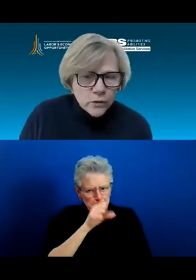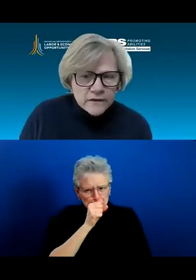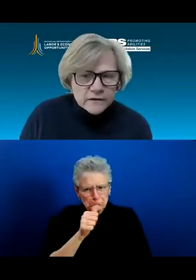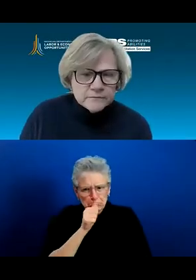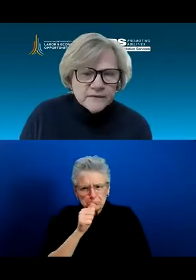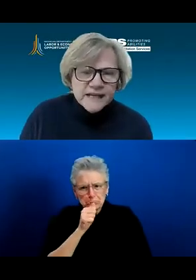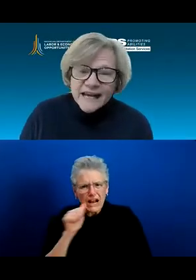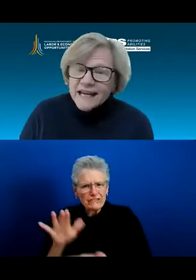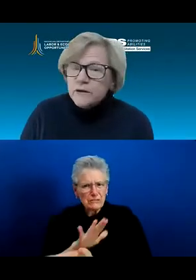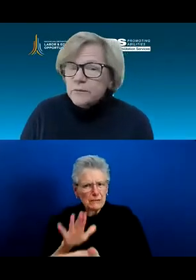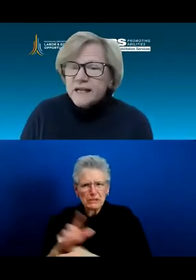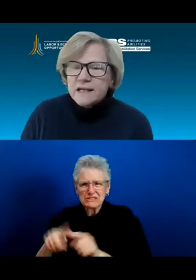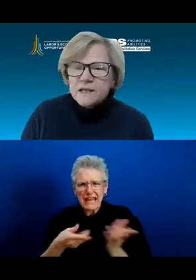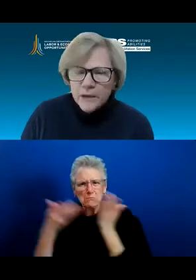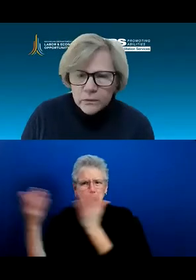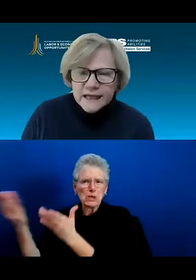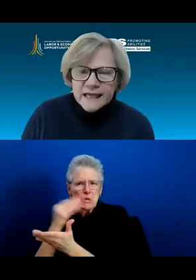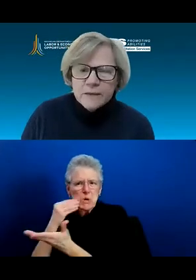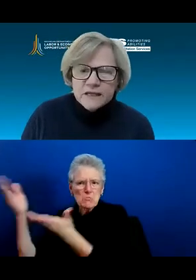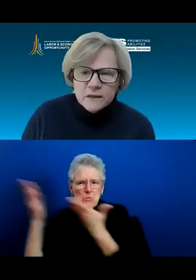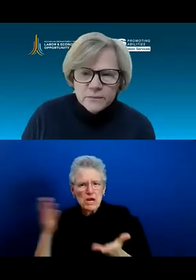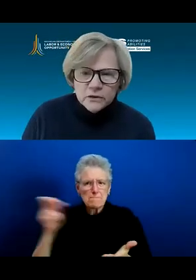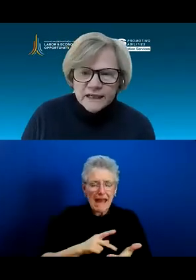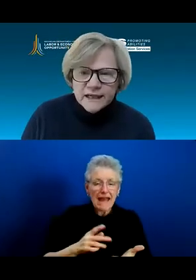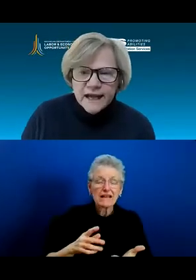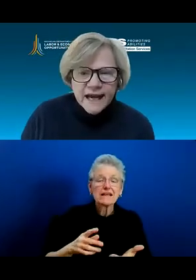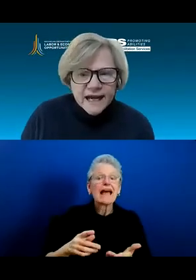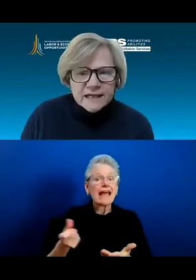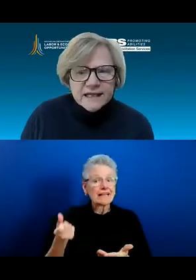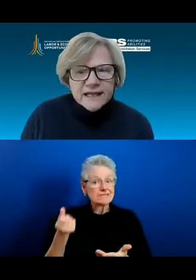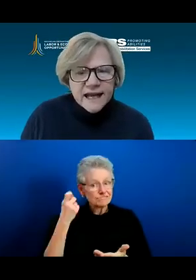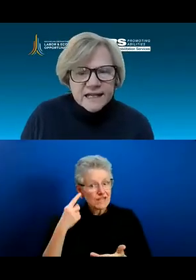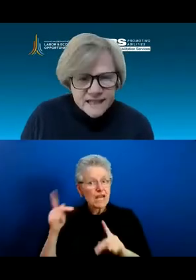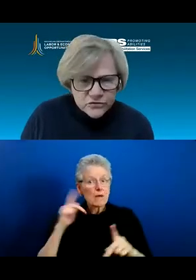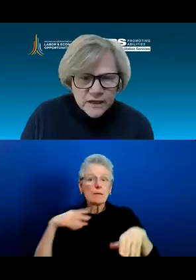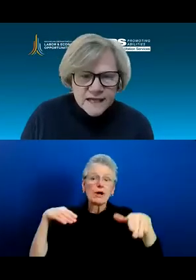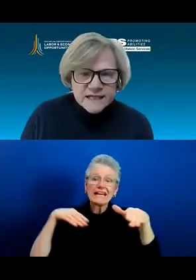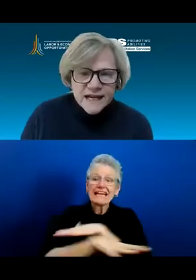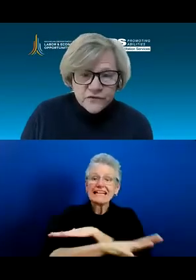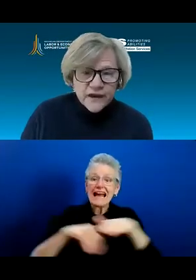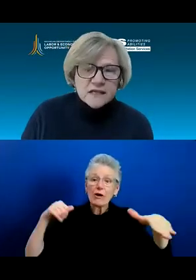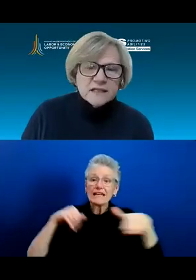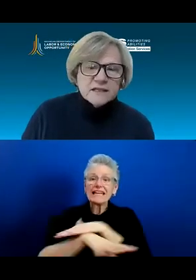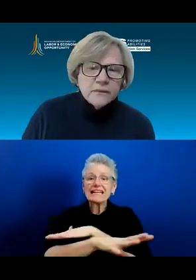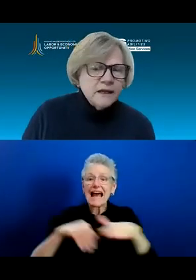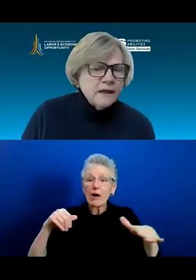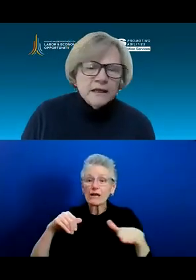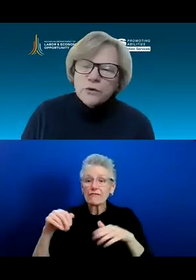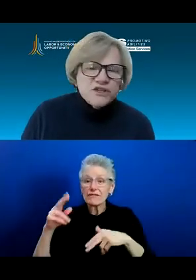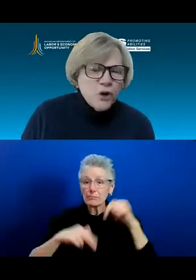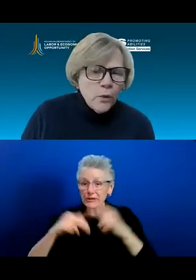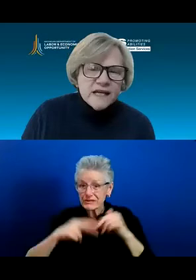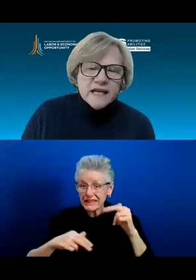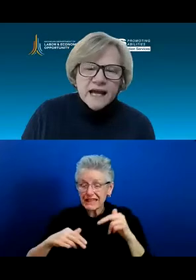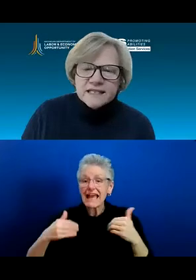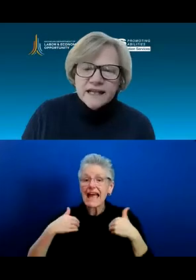dealt with. And because the public came into the building and it had a centralized HVAC system, there was